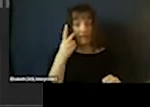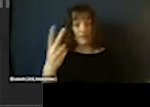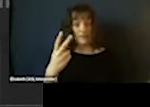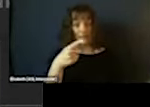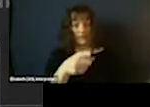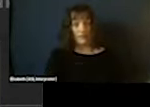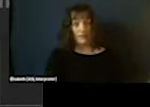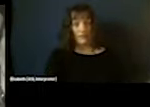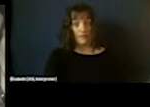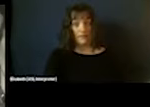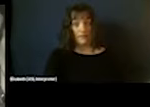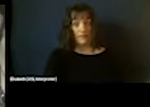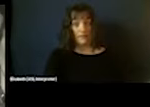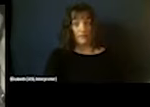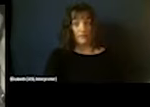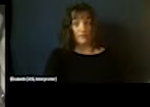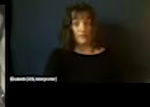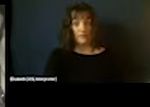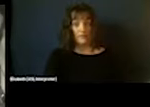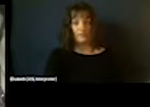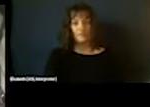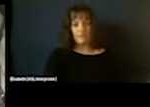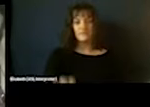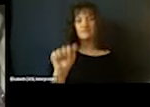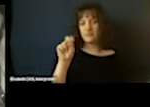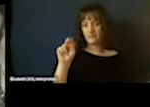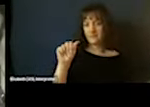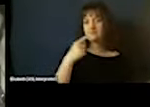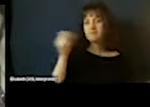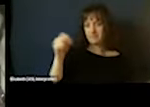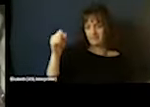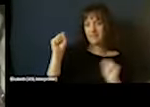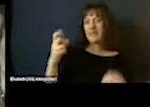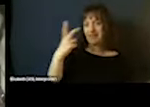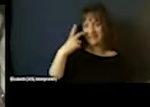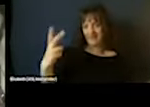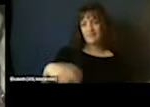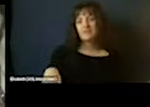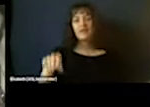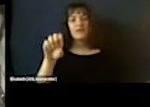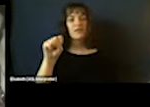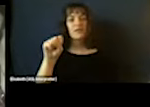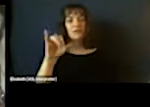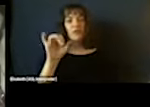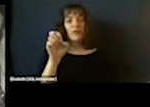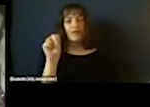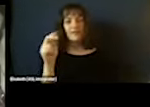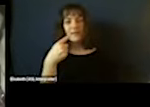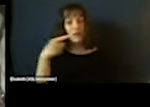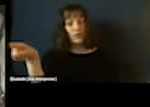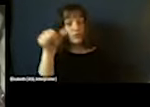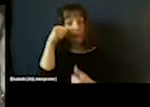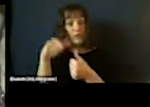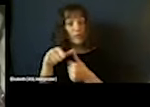me know. Yes, it looks great. It worked. Yeah. I think everybody remember a month ago we